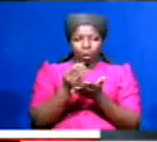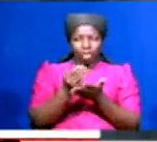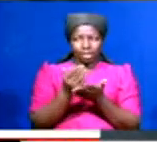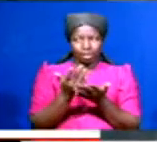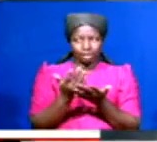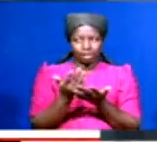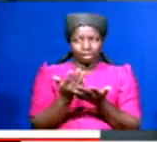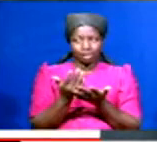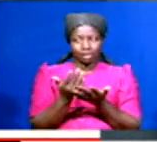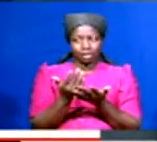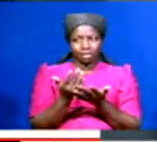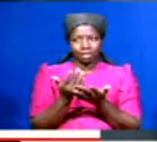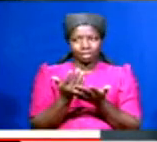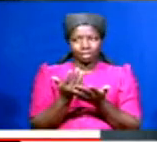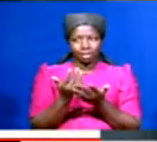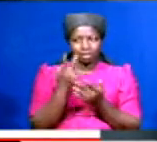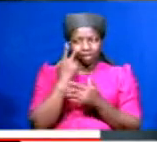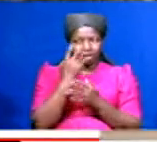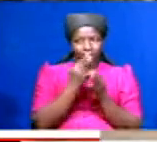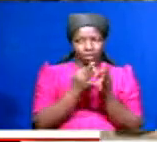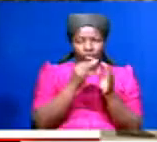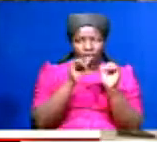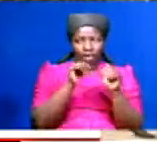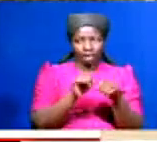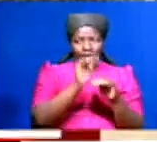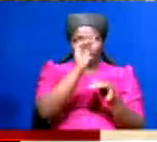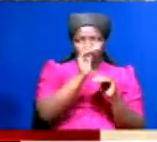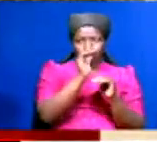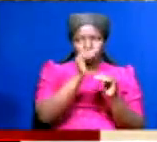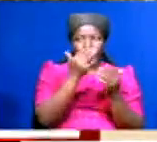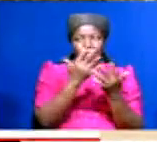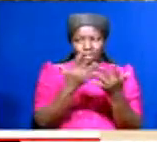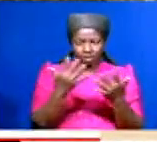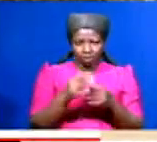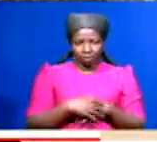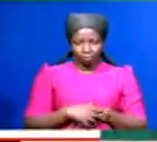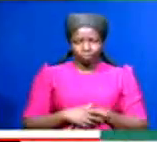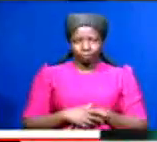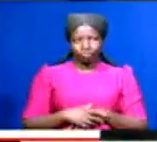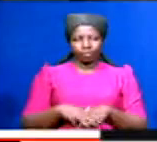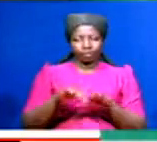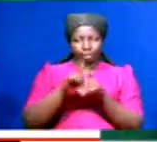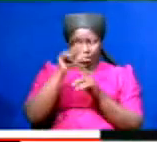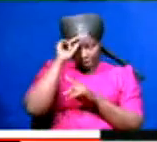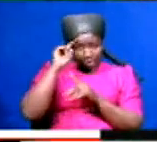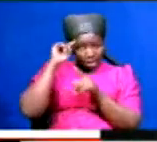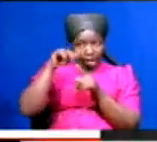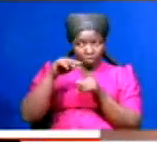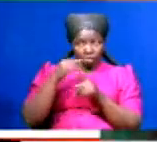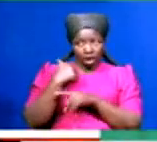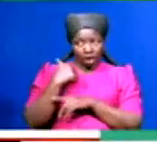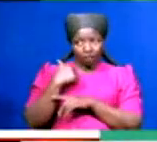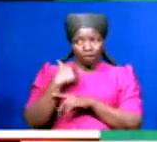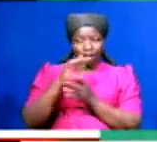user items, if we can also lower them. The government plans to establish a sinking fund to help settle debt